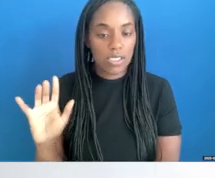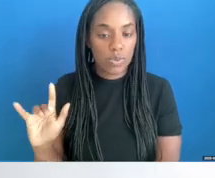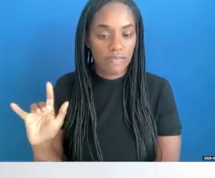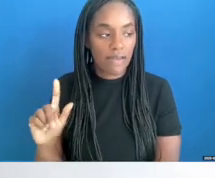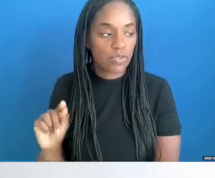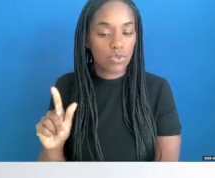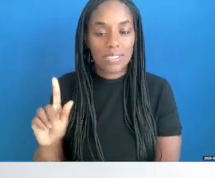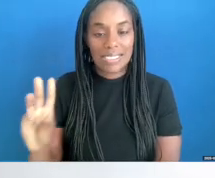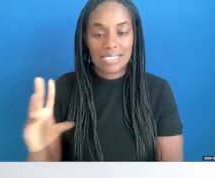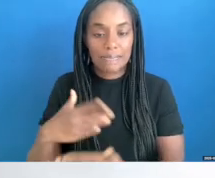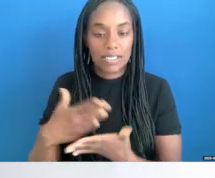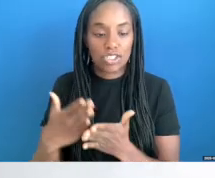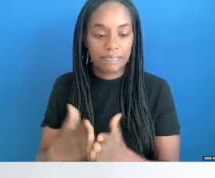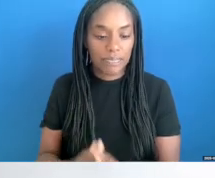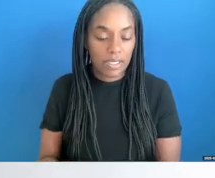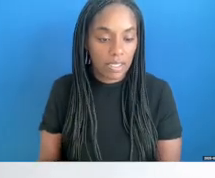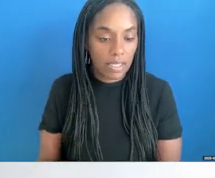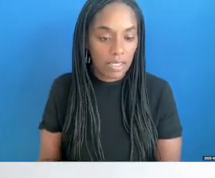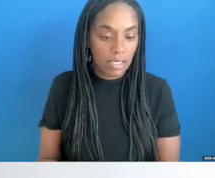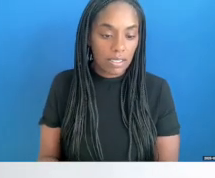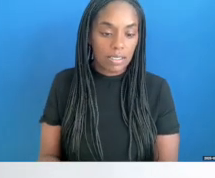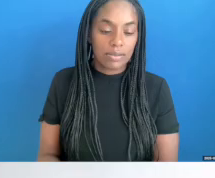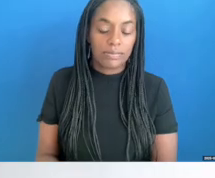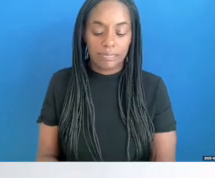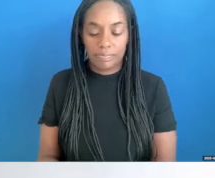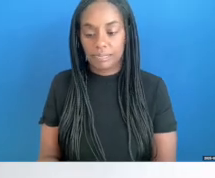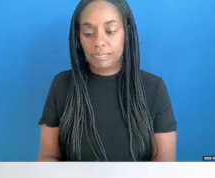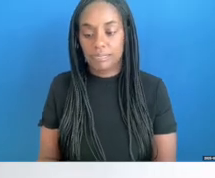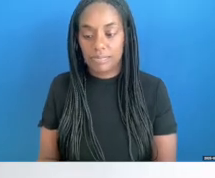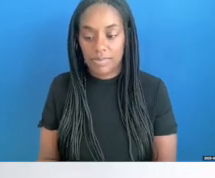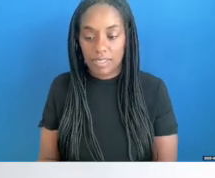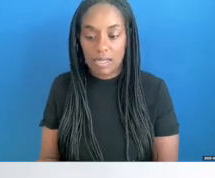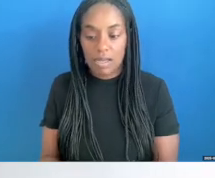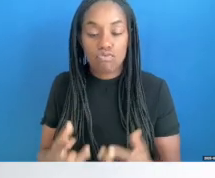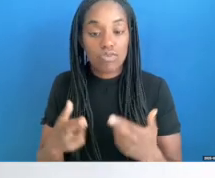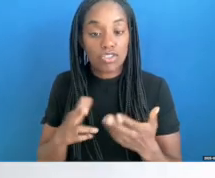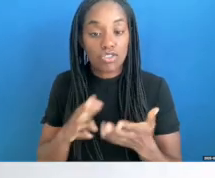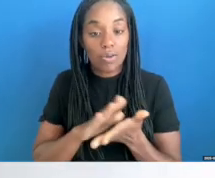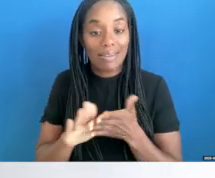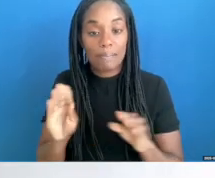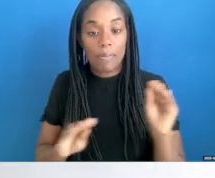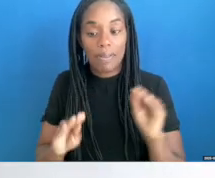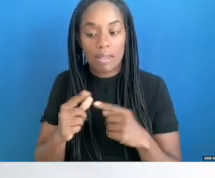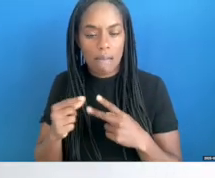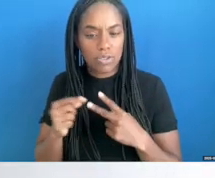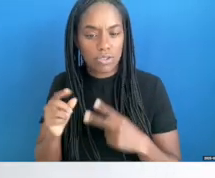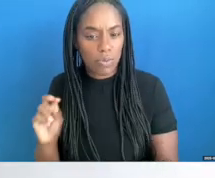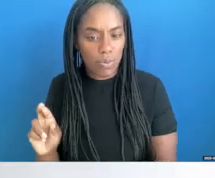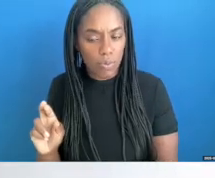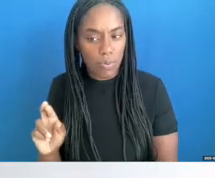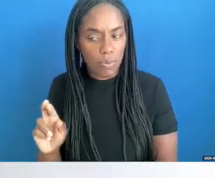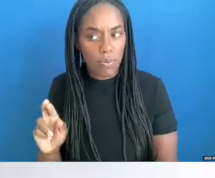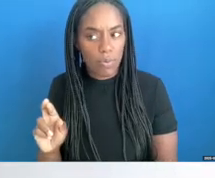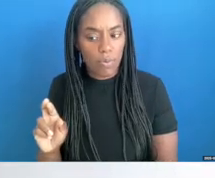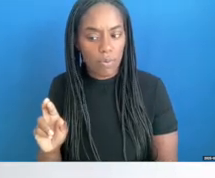2025-26 budget. Regional clean mobility options or they are